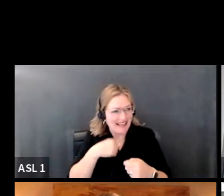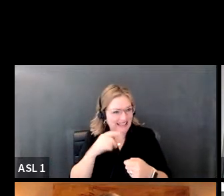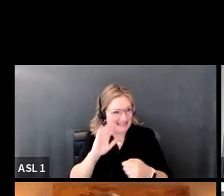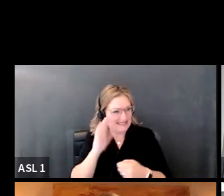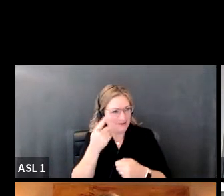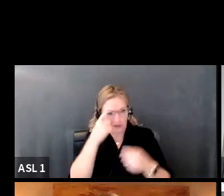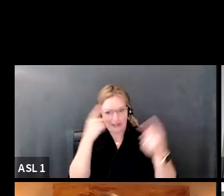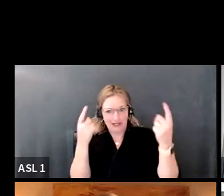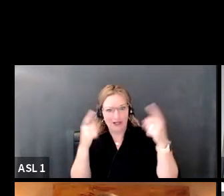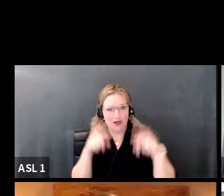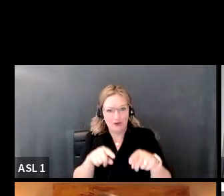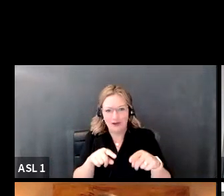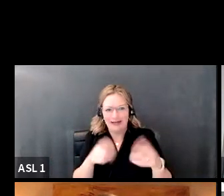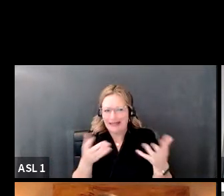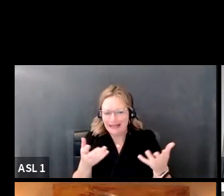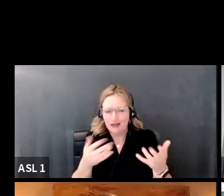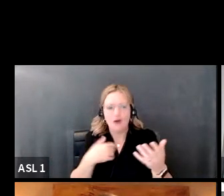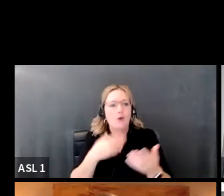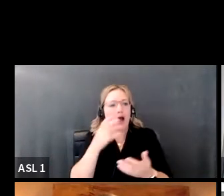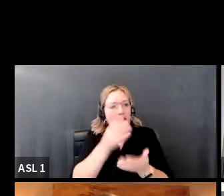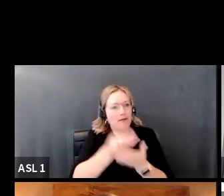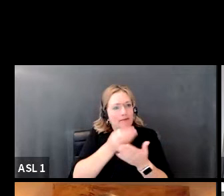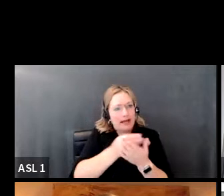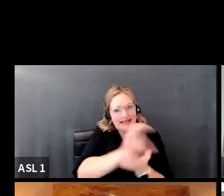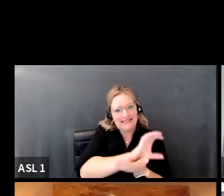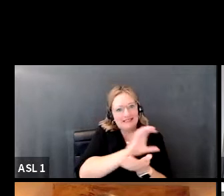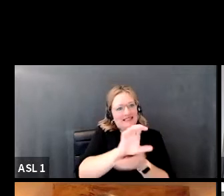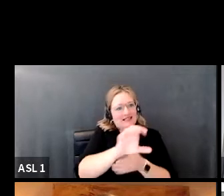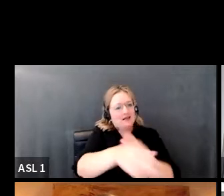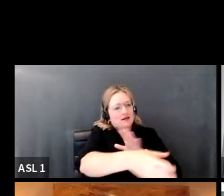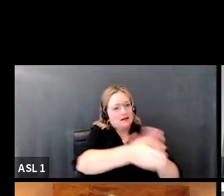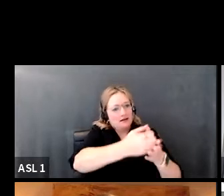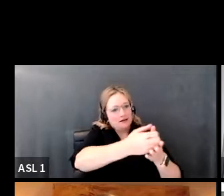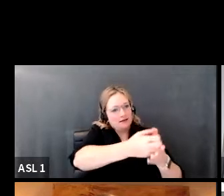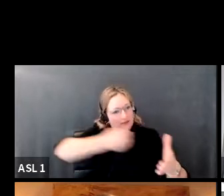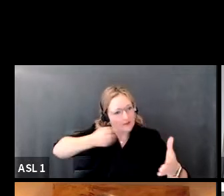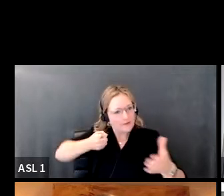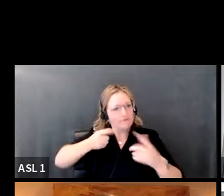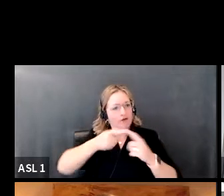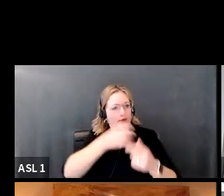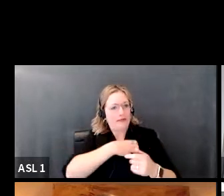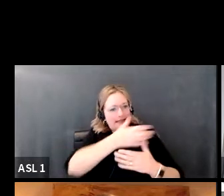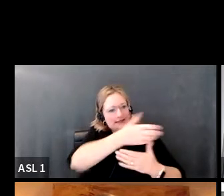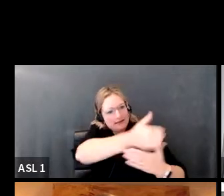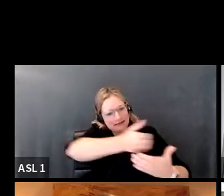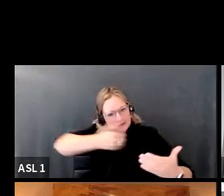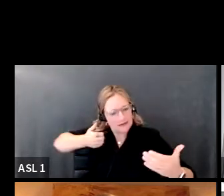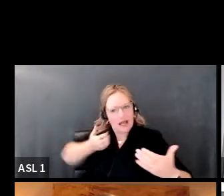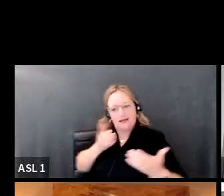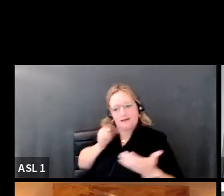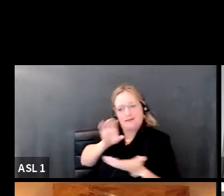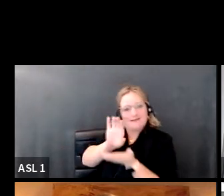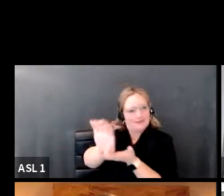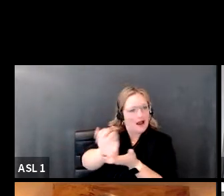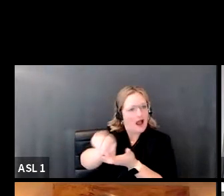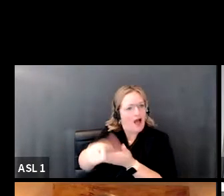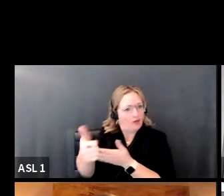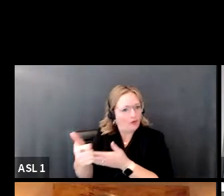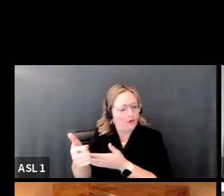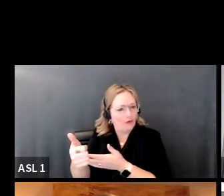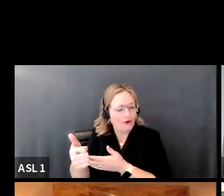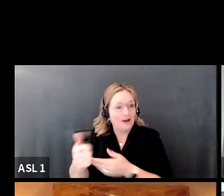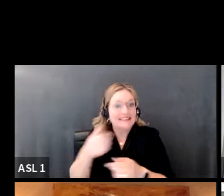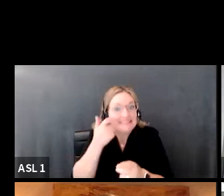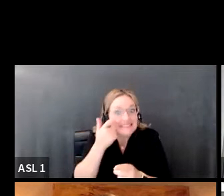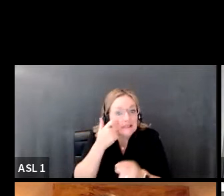we can move away we can take that money reallocate it it just seems um pretty straightforward and also in my delegation i